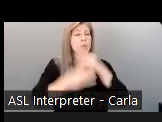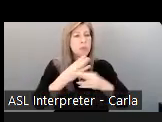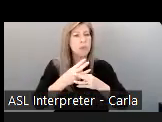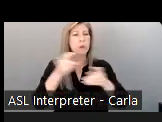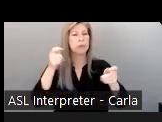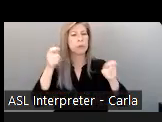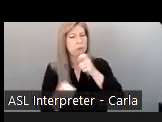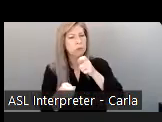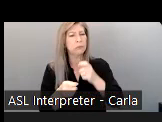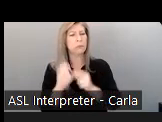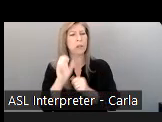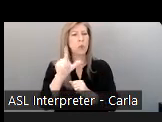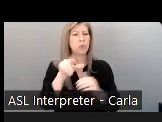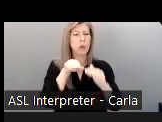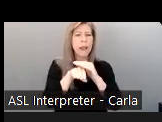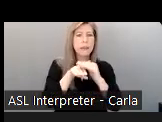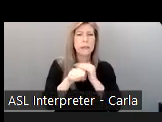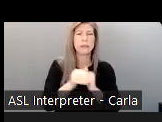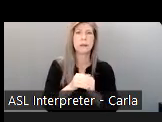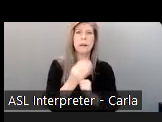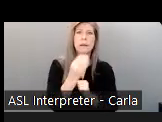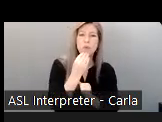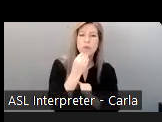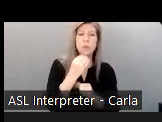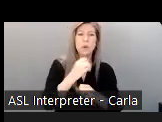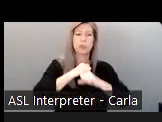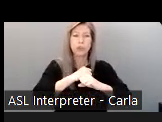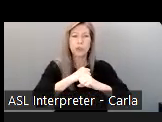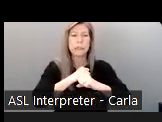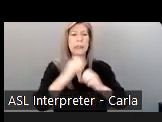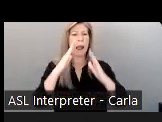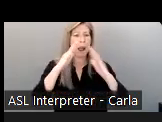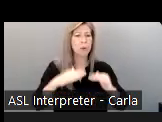healthcare and other social goods can do this.